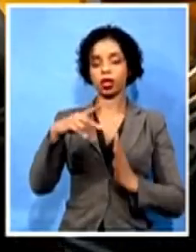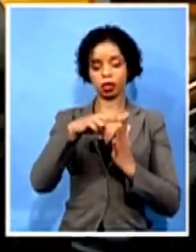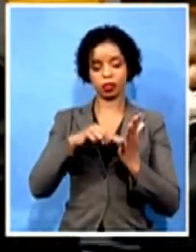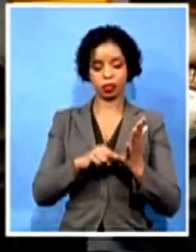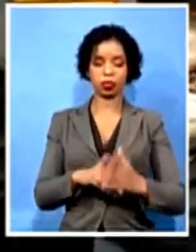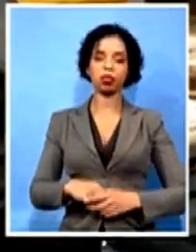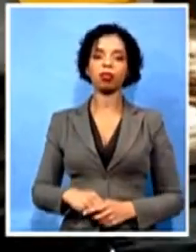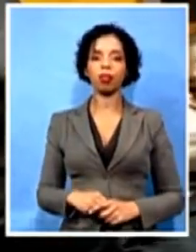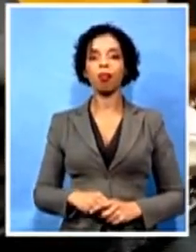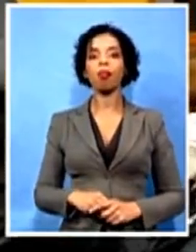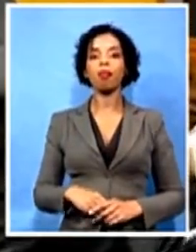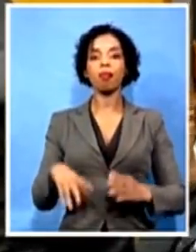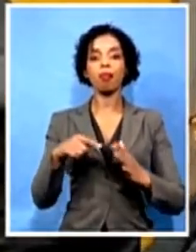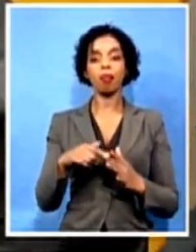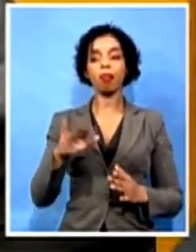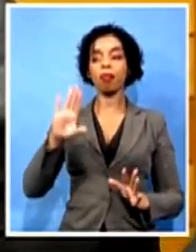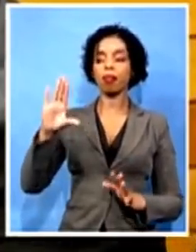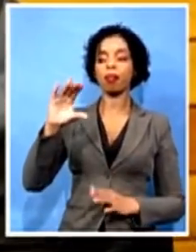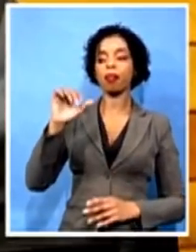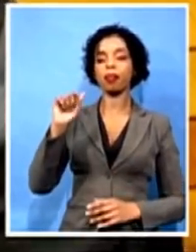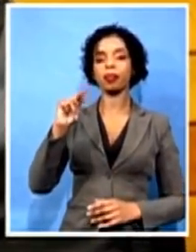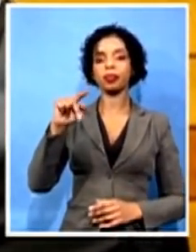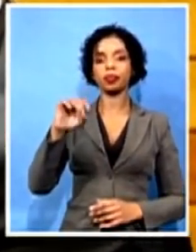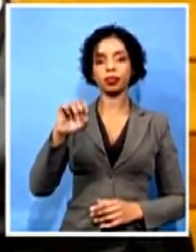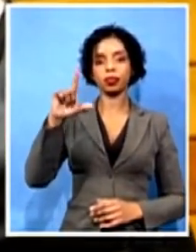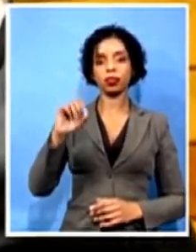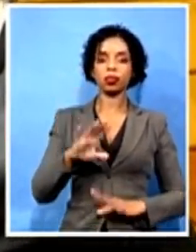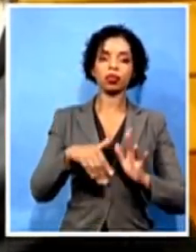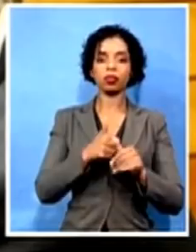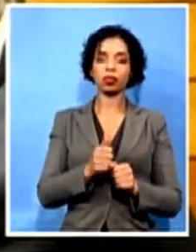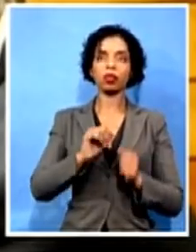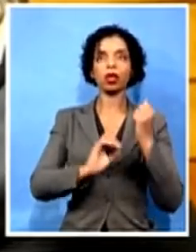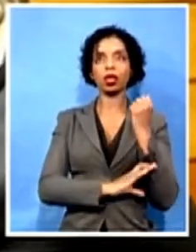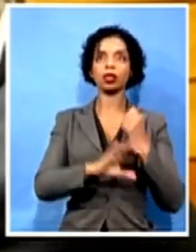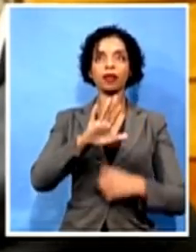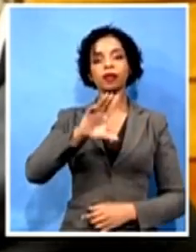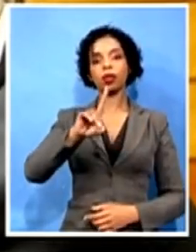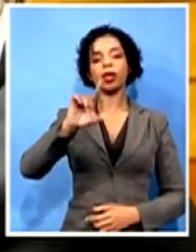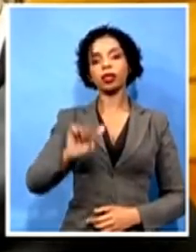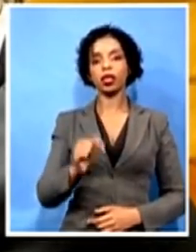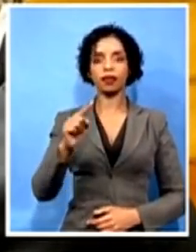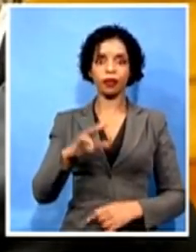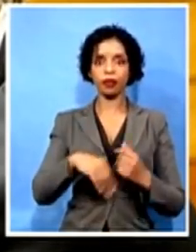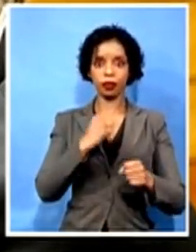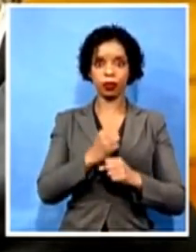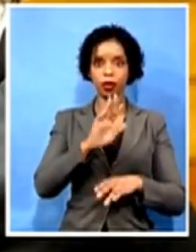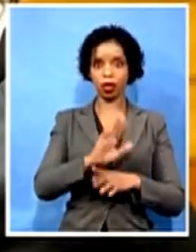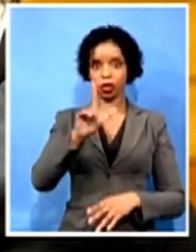Section 51A of the Criminal Procedure Act number 51 of 1977 as amended, together with Section